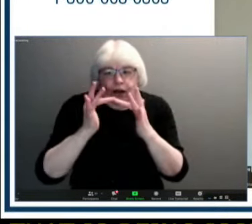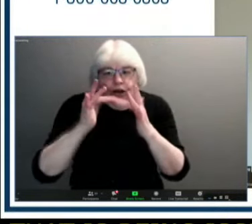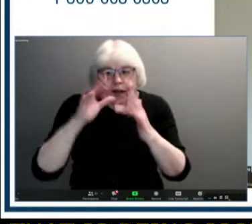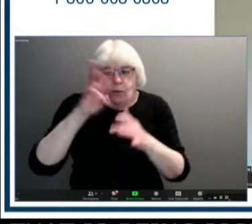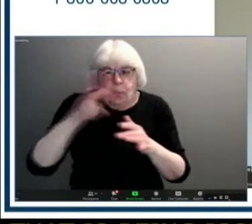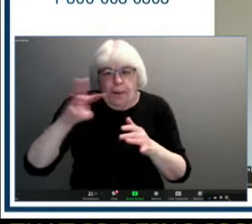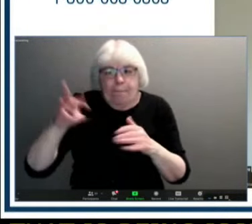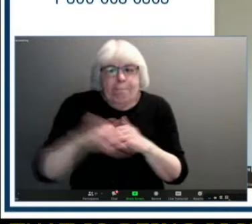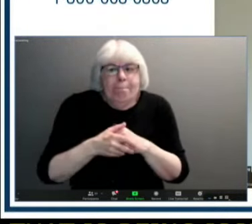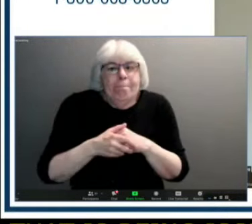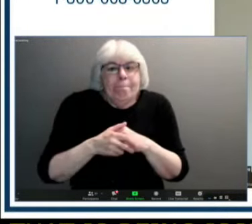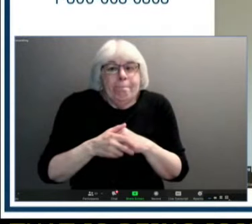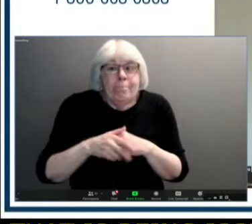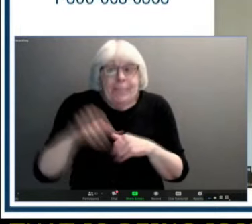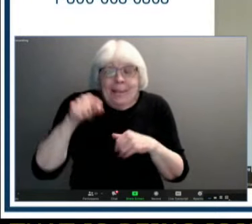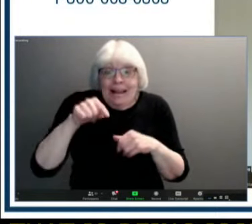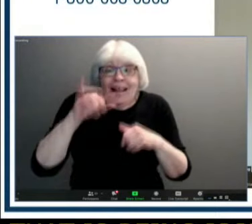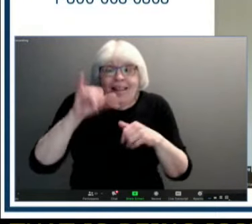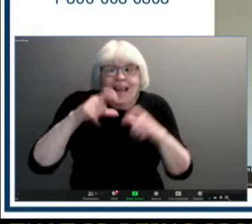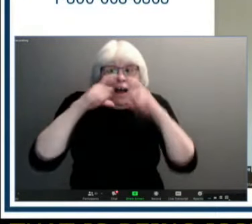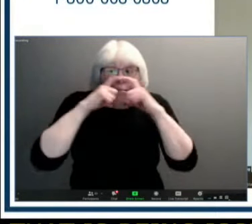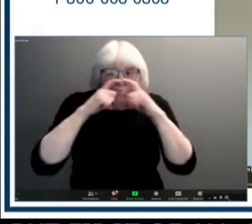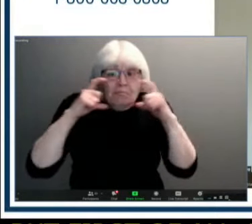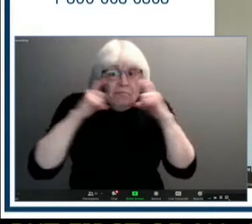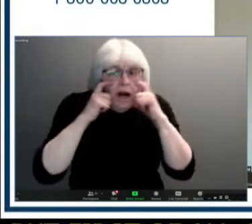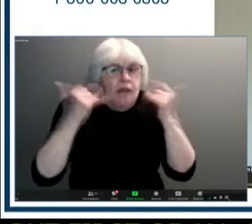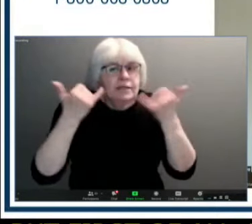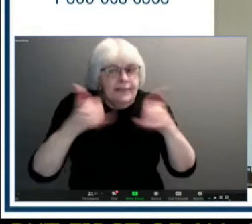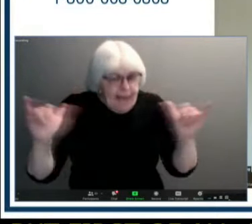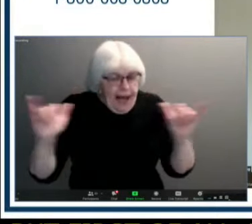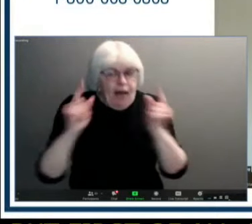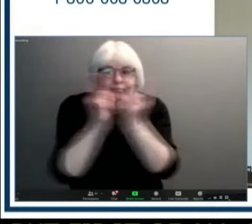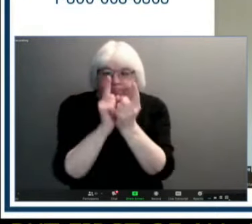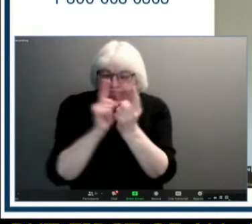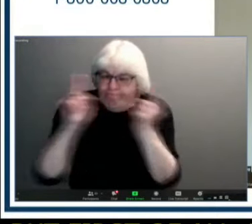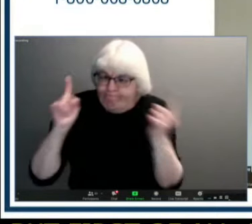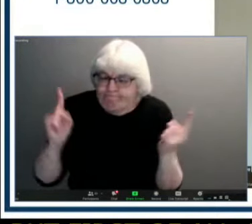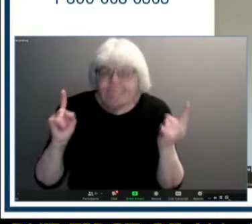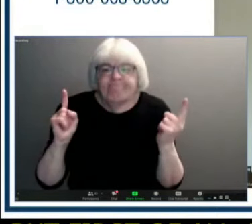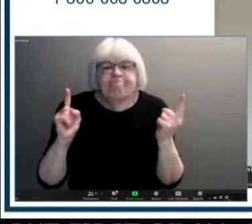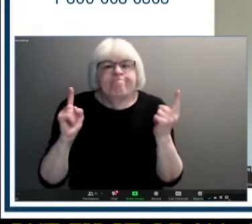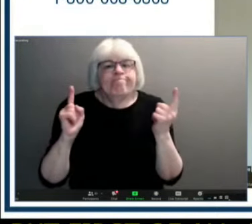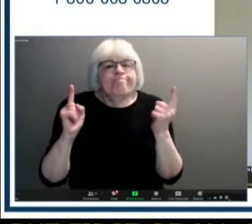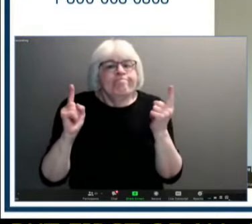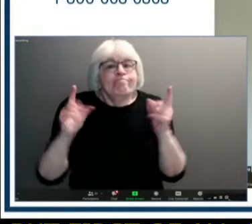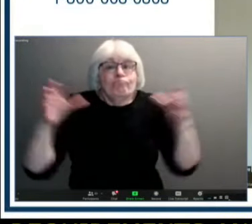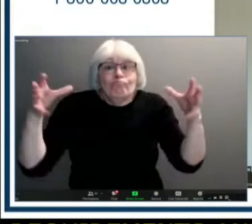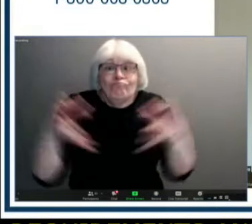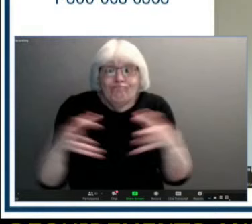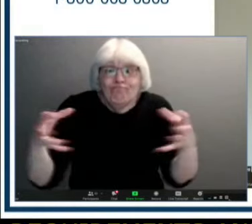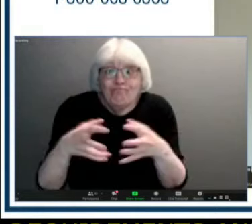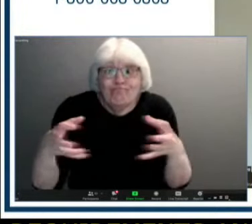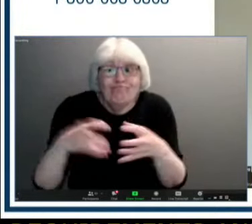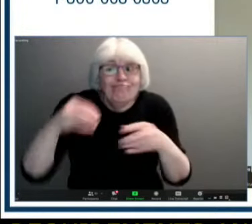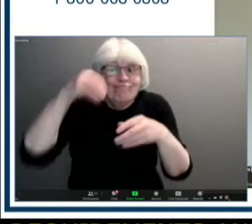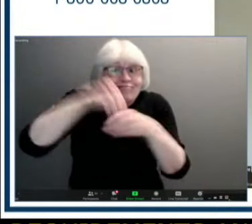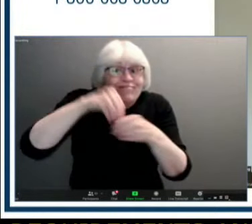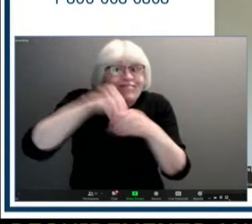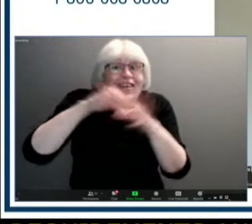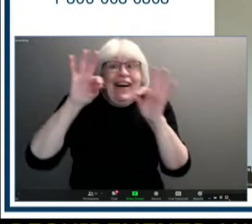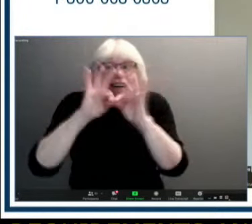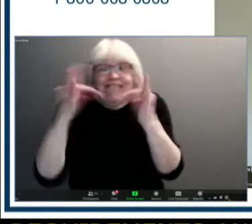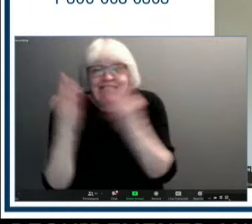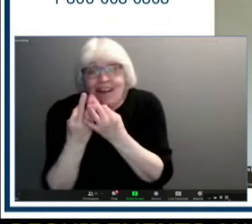remain into effect. We are lowering the informal gathering limit to 10 people from the same household or in a consistent social